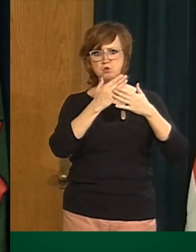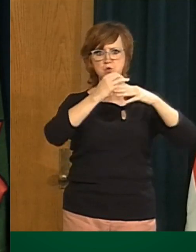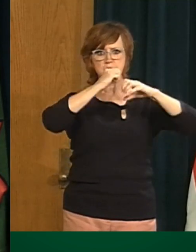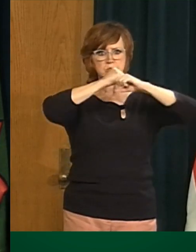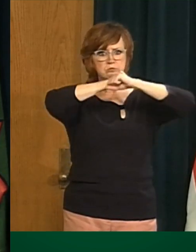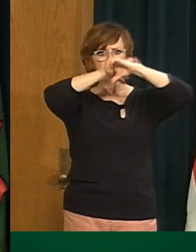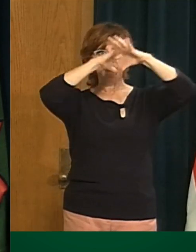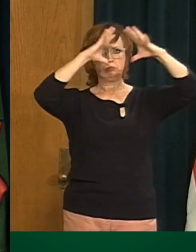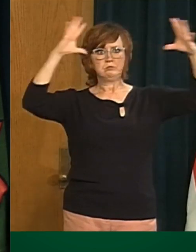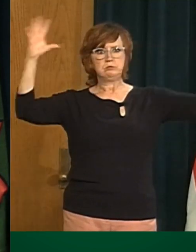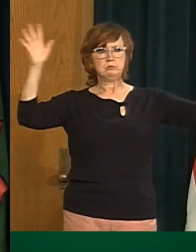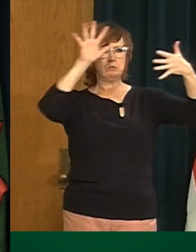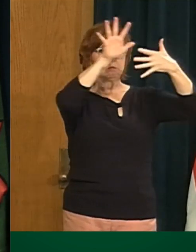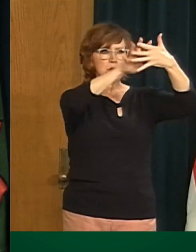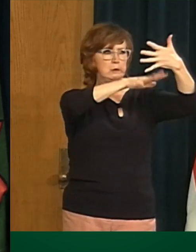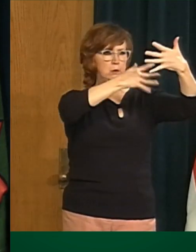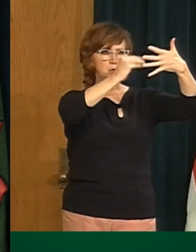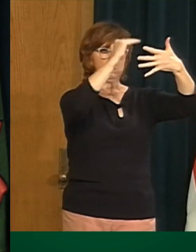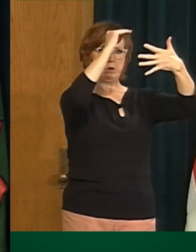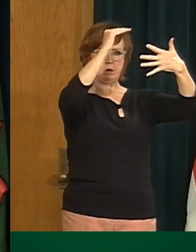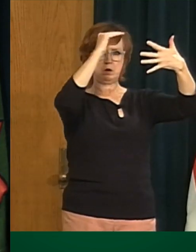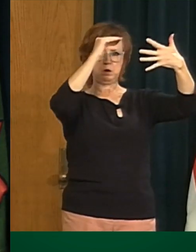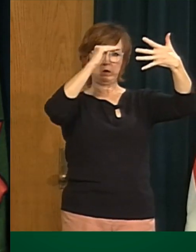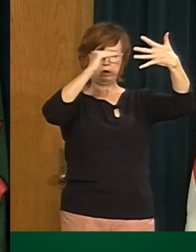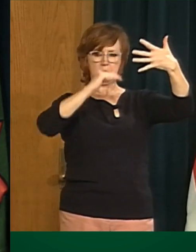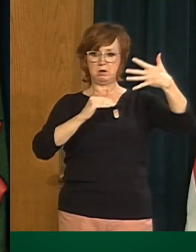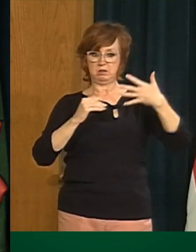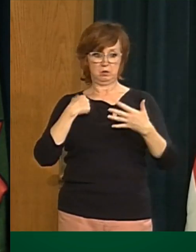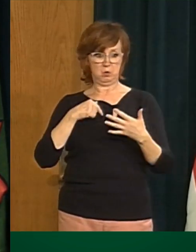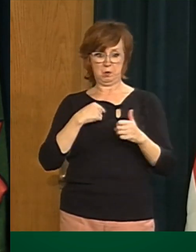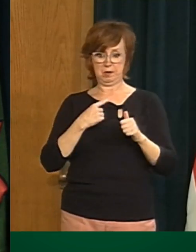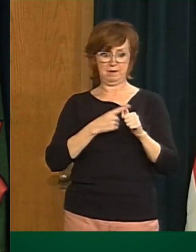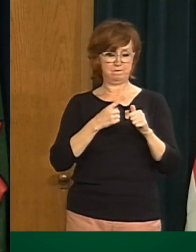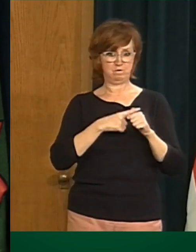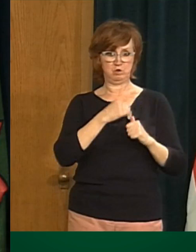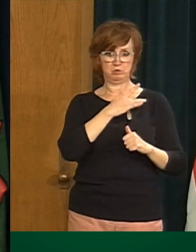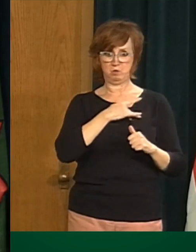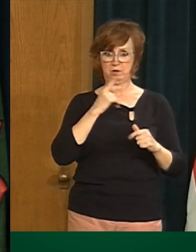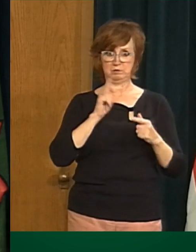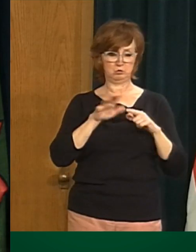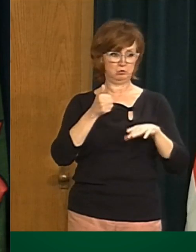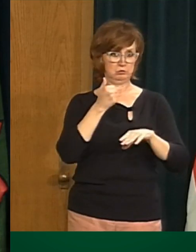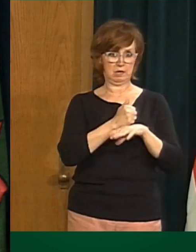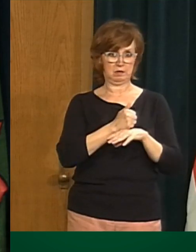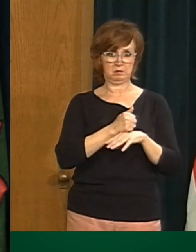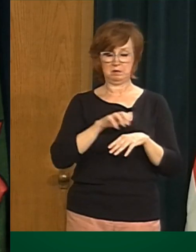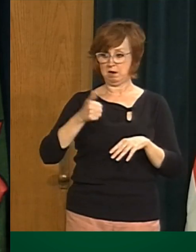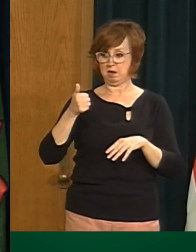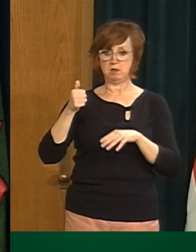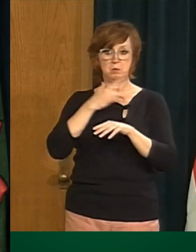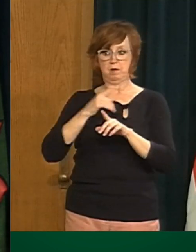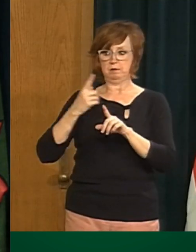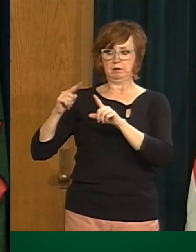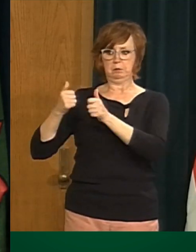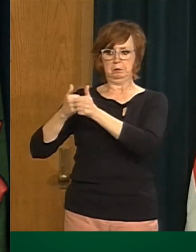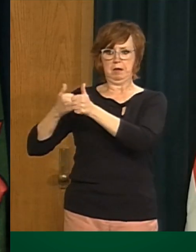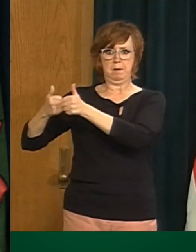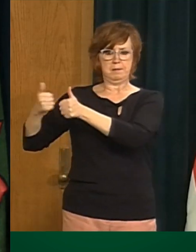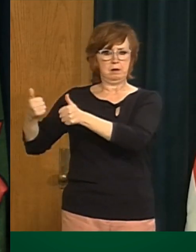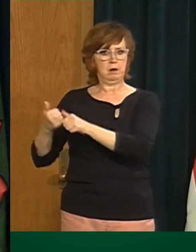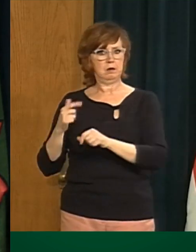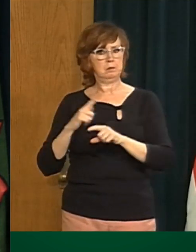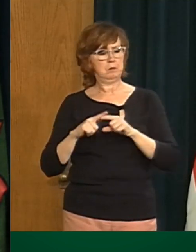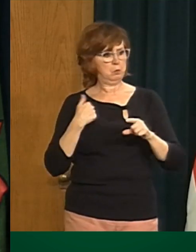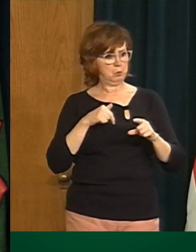we possibly can in reopening the economy here in Saskatchewan, but understanding that it has to be driven by